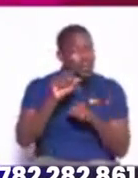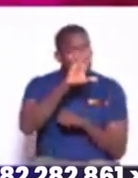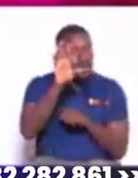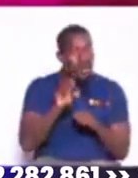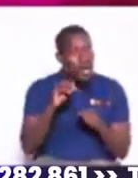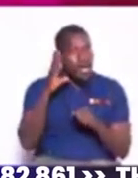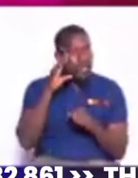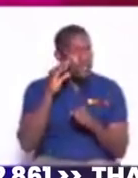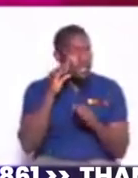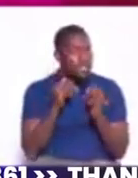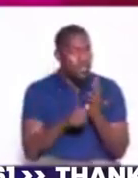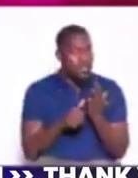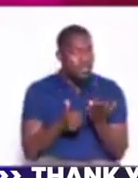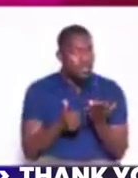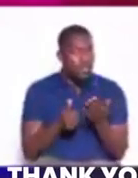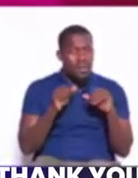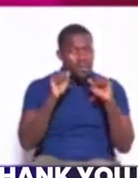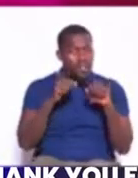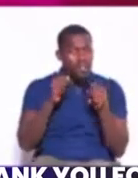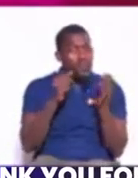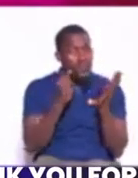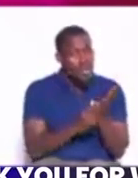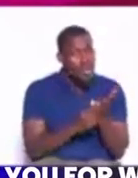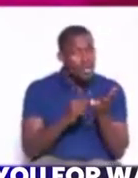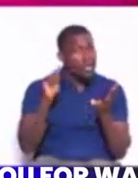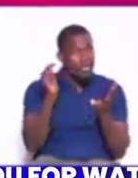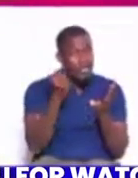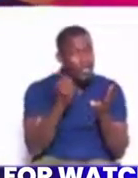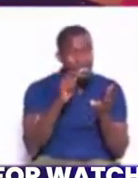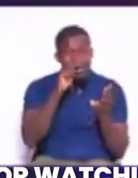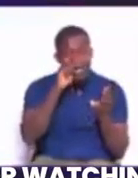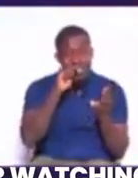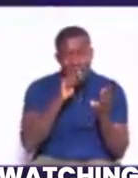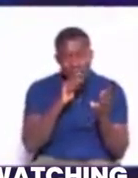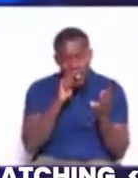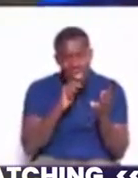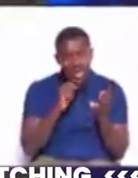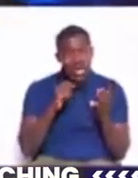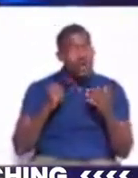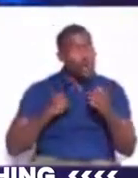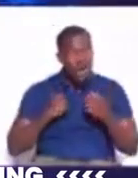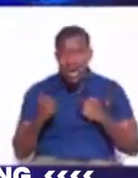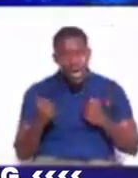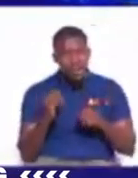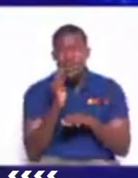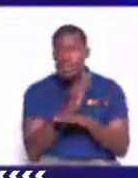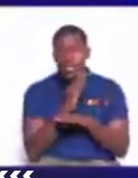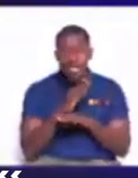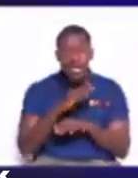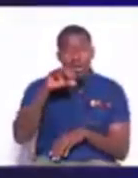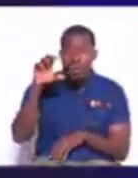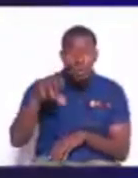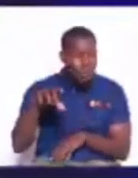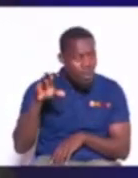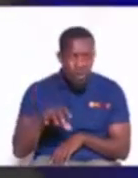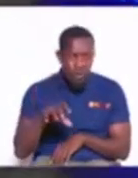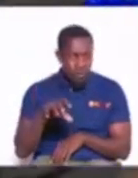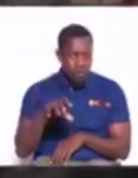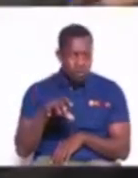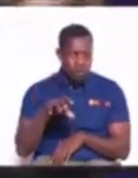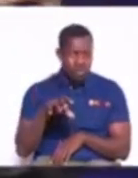problems? Would Kenya, Uganda, Tanzania, Rwanda, the Democratic Republic of